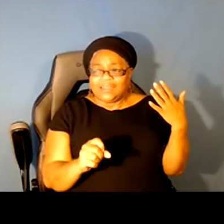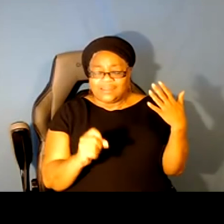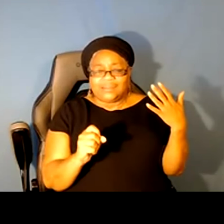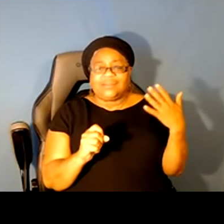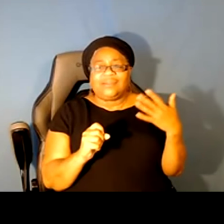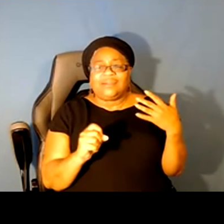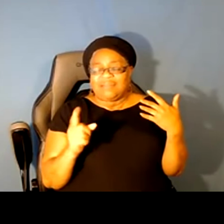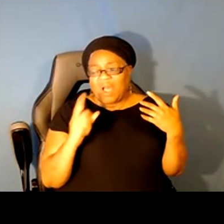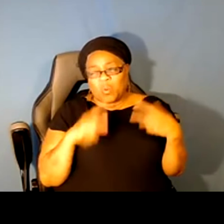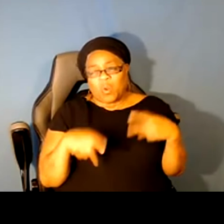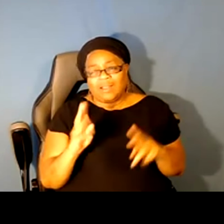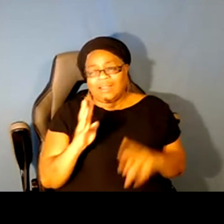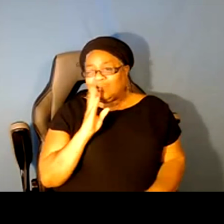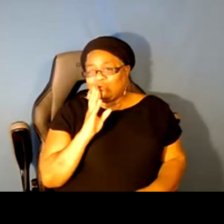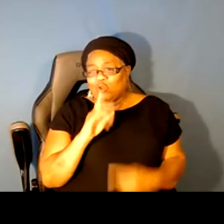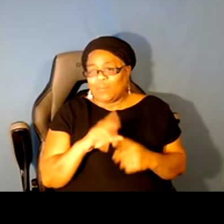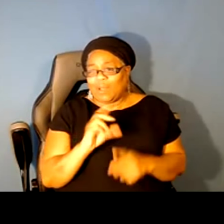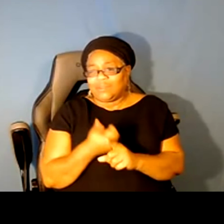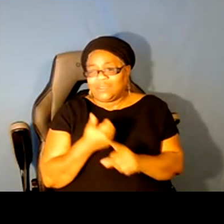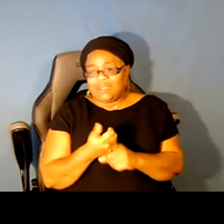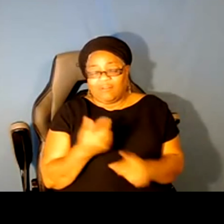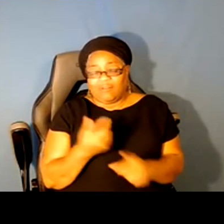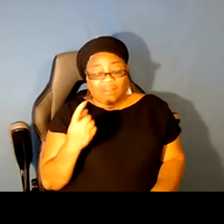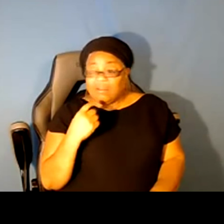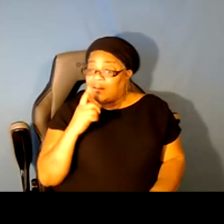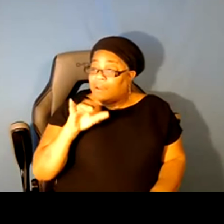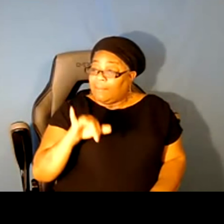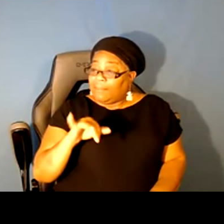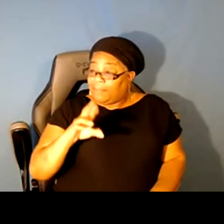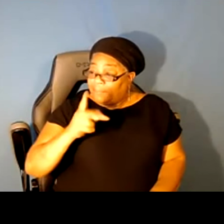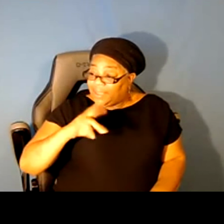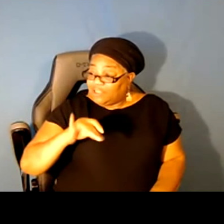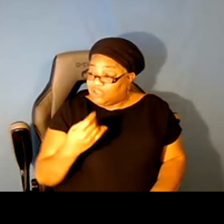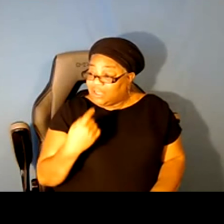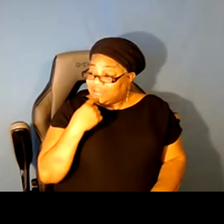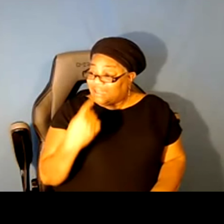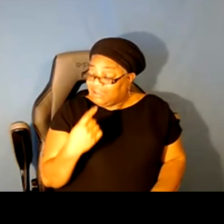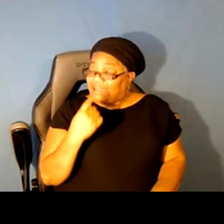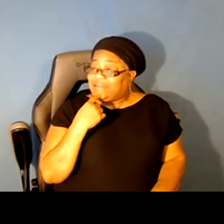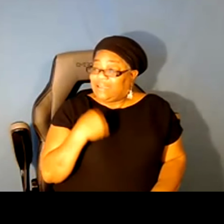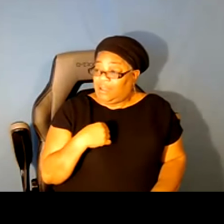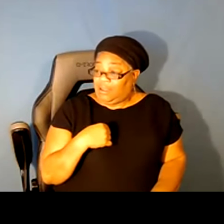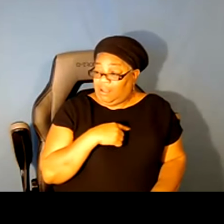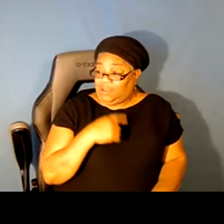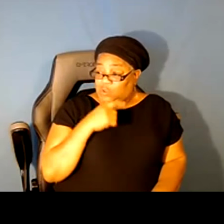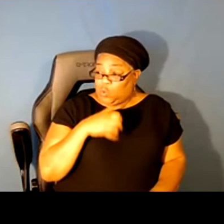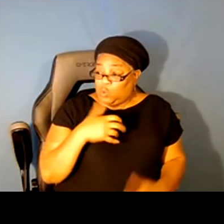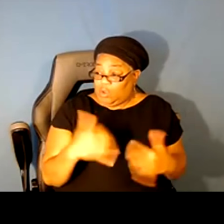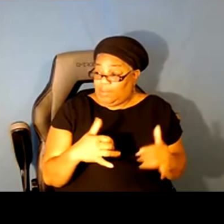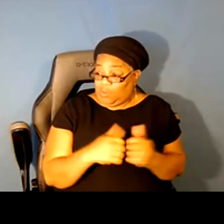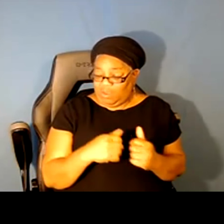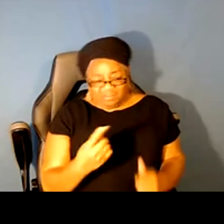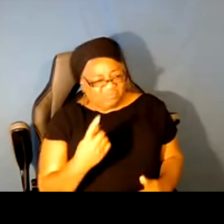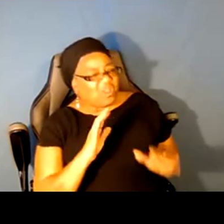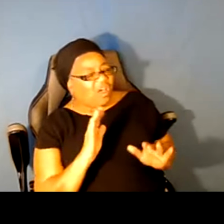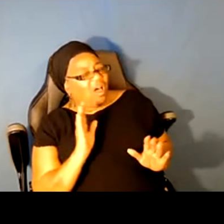legend. I'm going to let him talk himself. PJ, tell us who you play with. Okay, well, right now I'm just doing a lot of backup gigs. I'm doing a